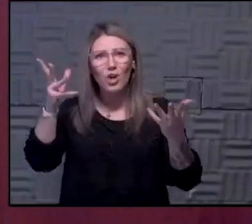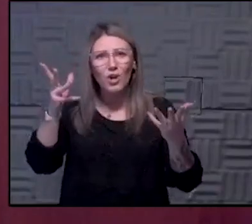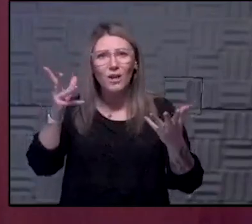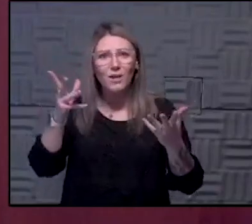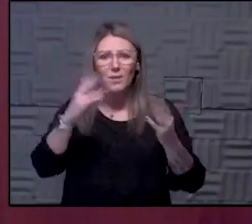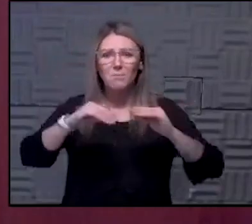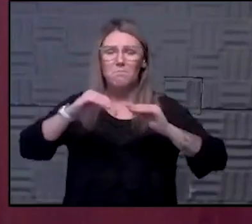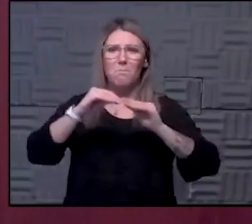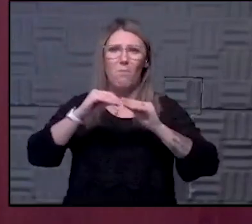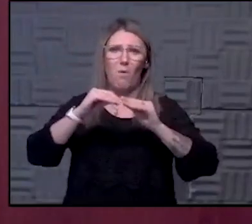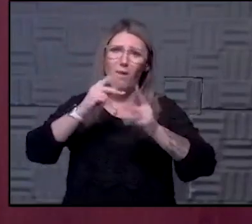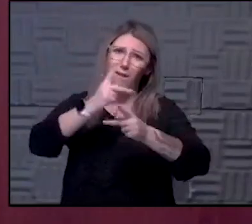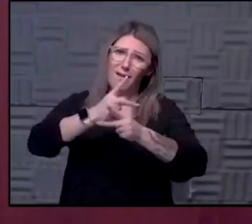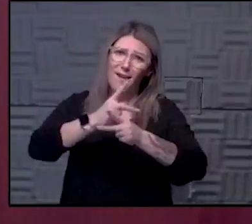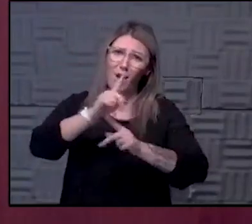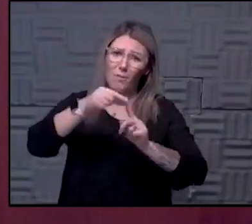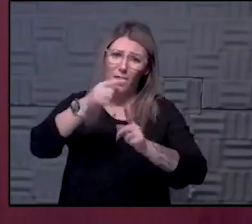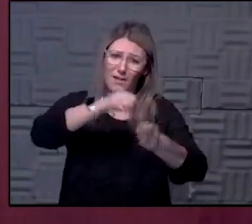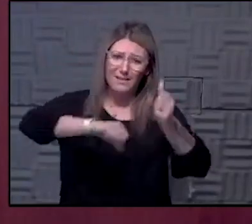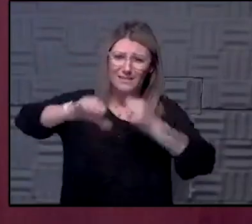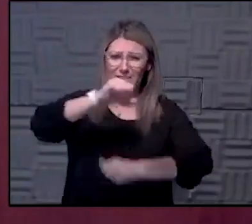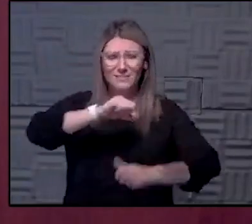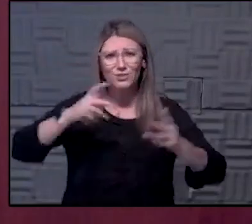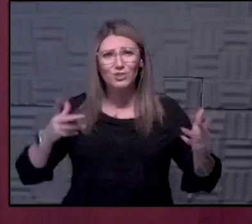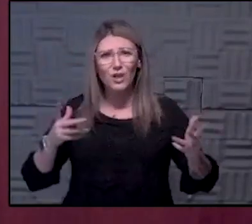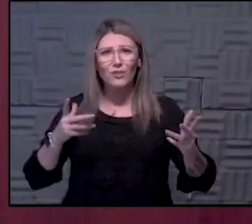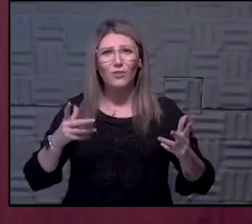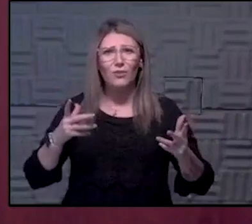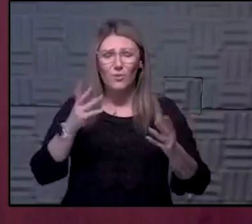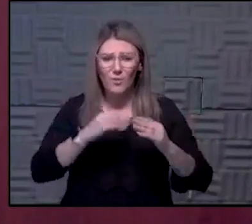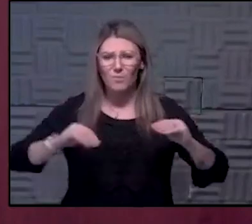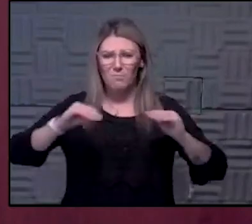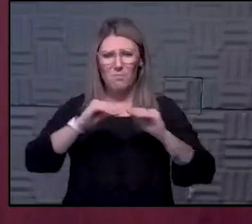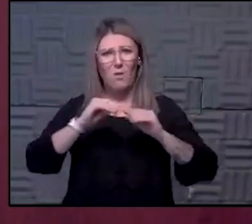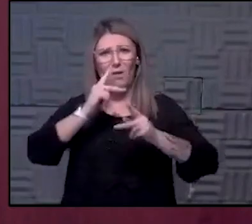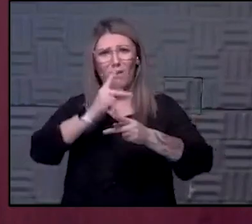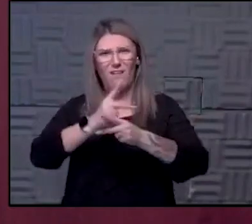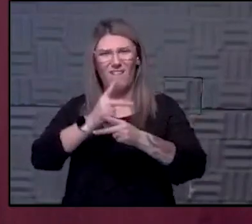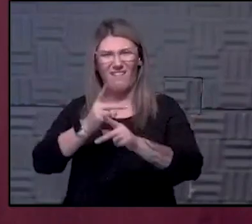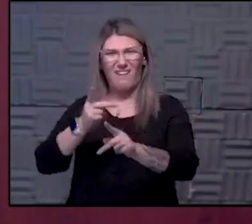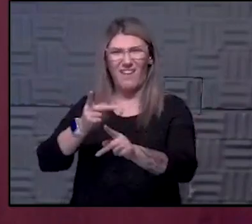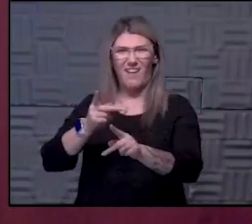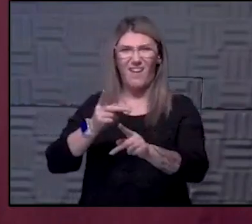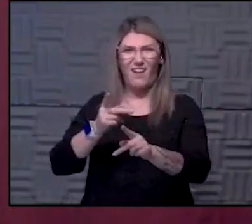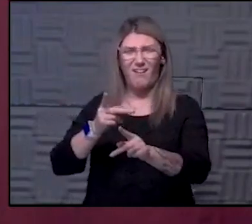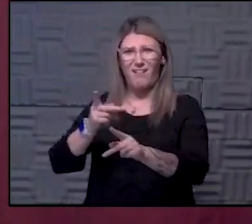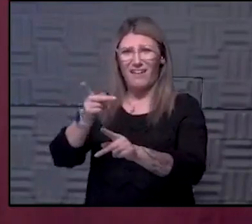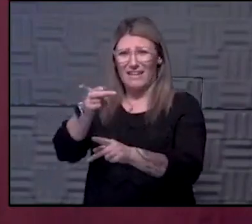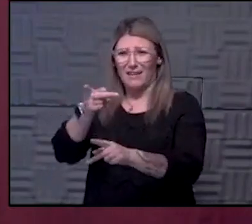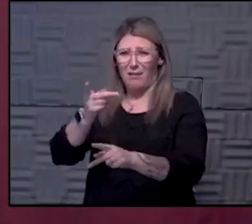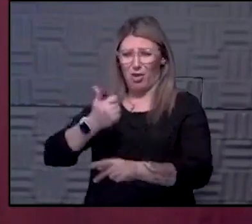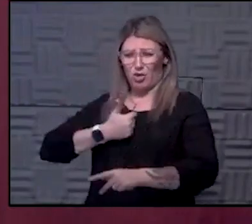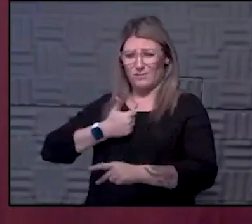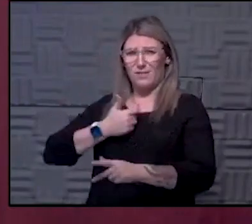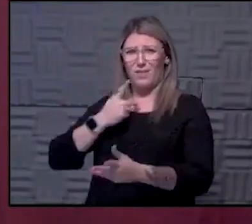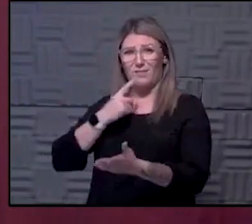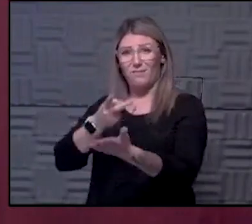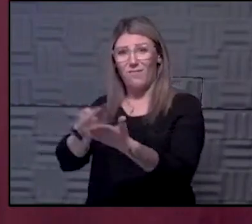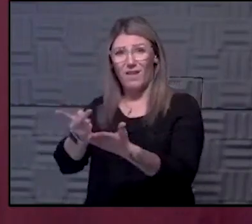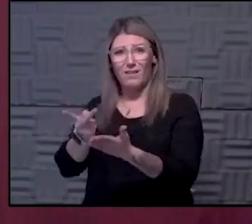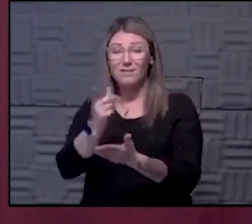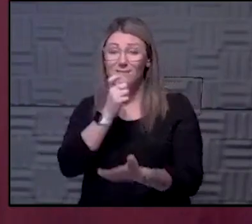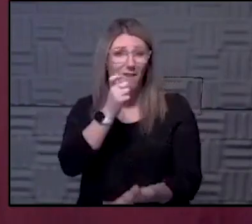more we care about ourselves, the more failure we get. This is not hard. It's everything you learned in kindergarten.